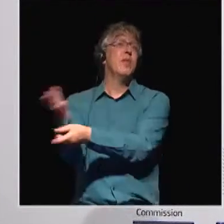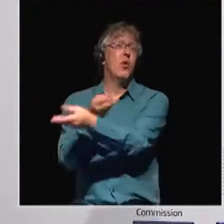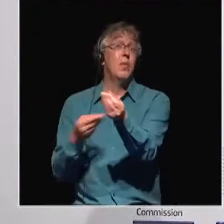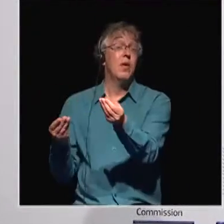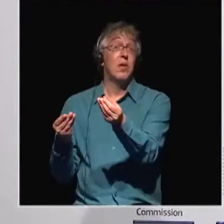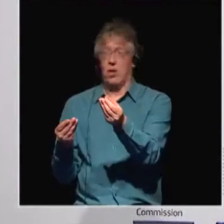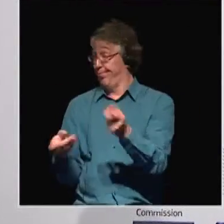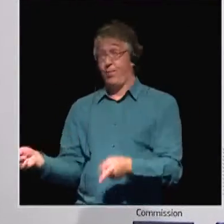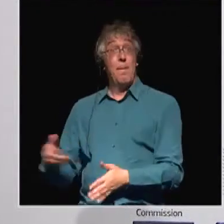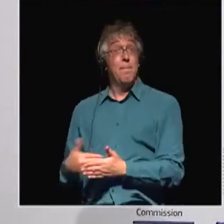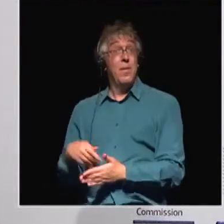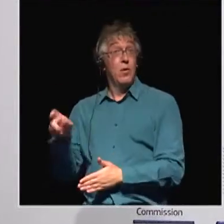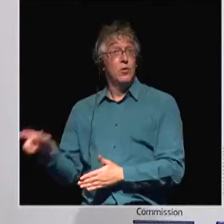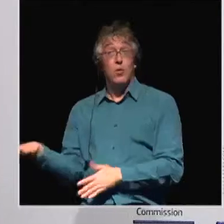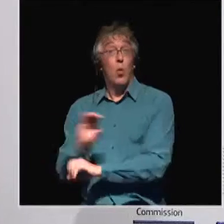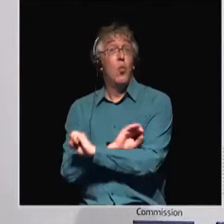So what can people do?